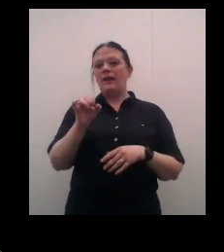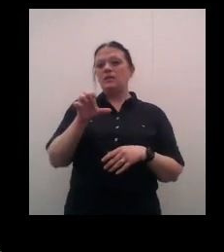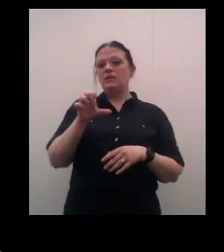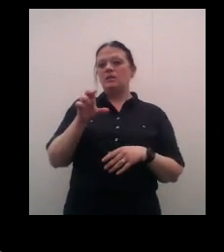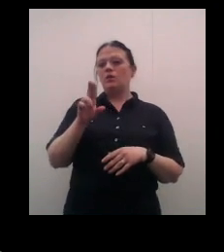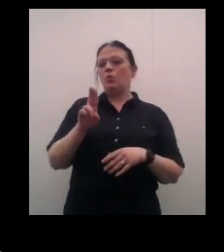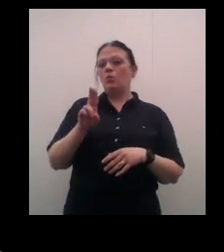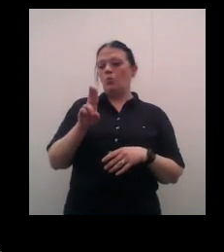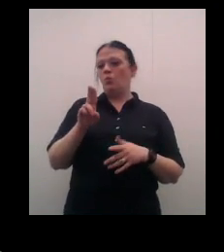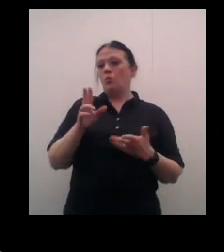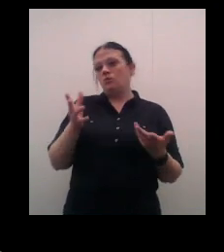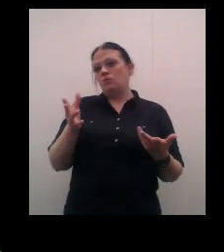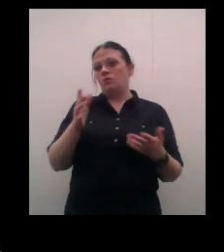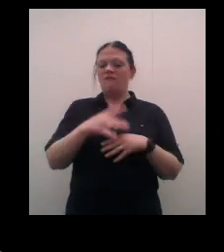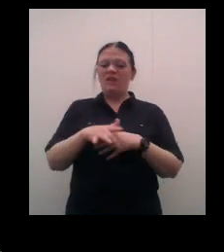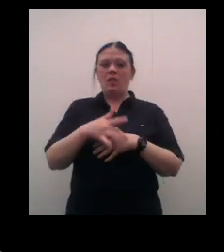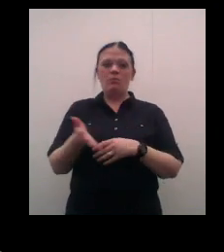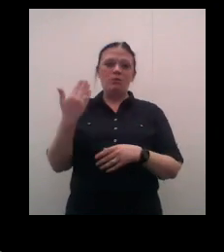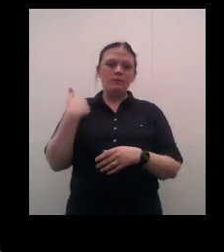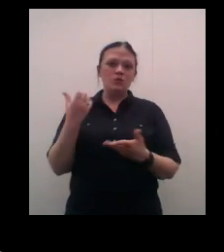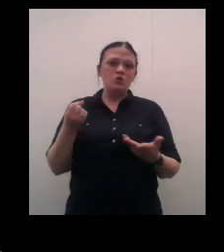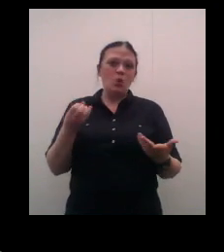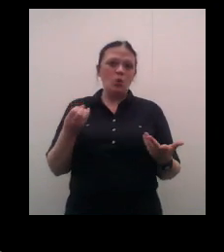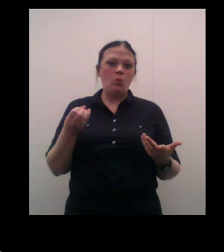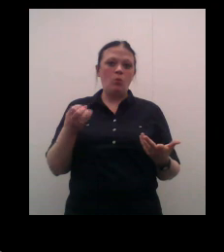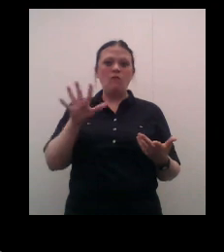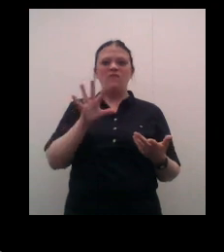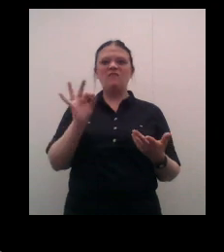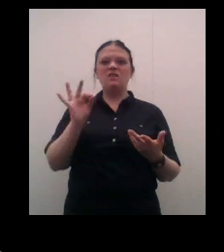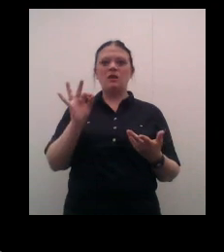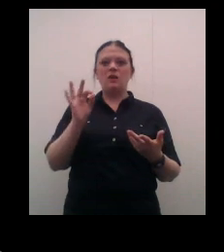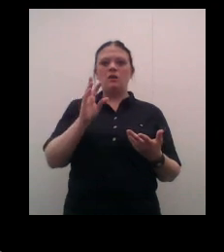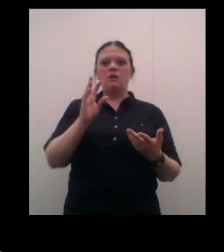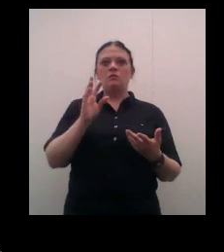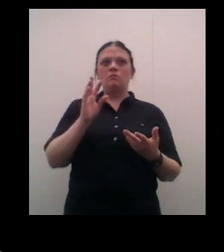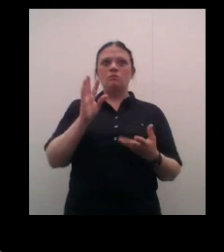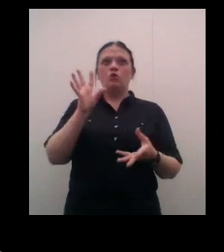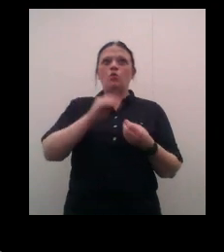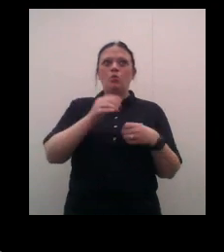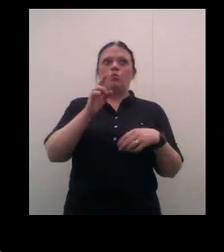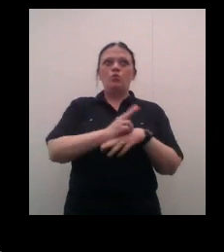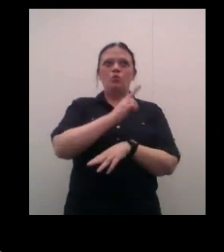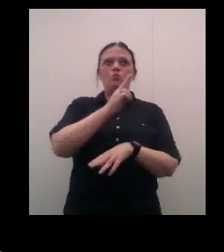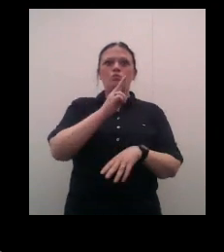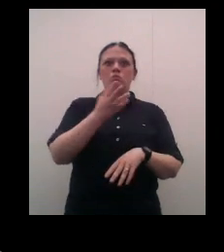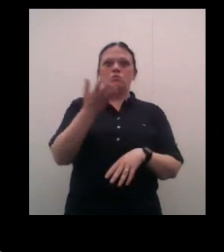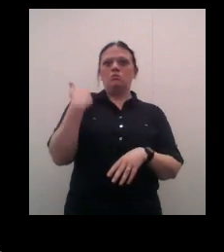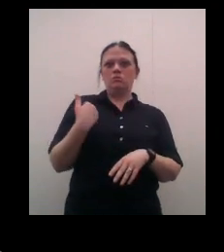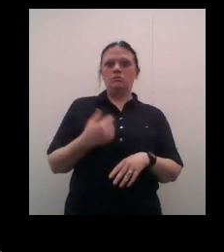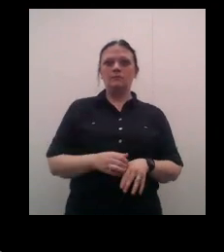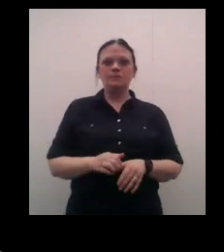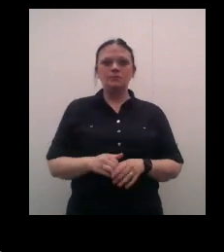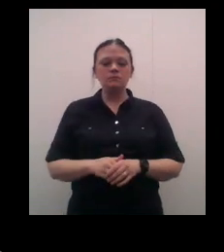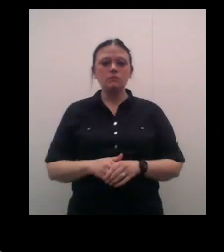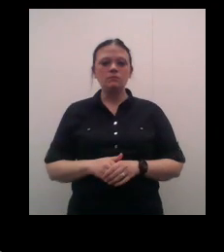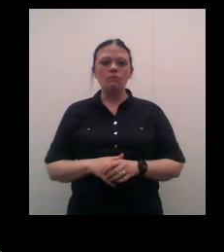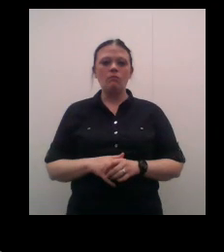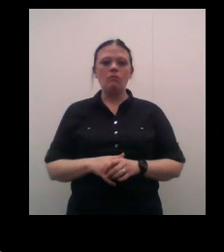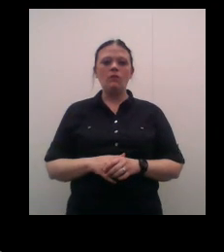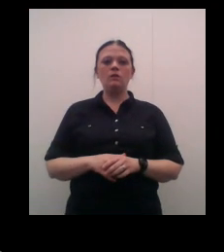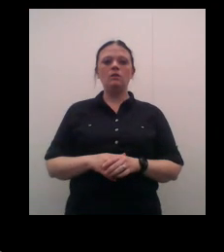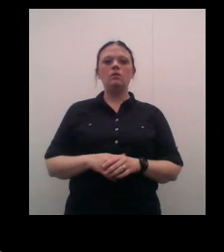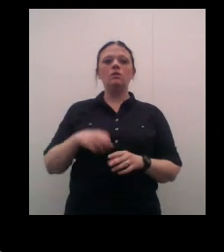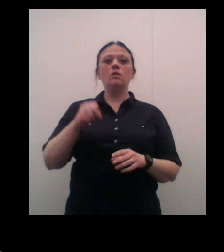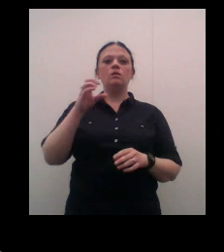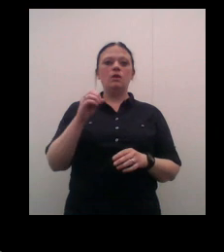of ICU beds were available. So that means 59% were being used on the 27th. So here's another thing I